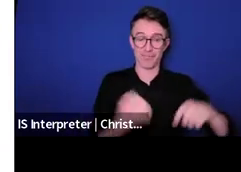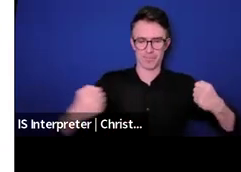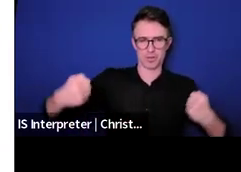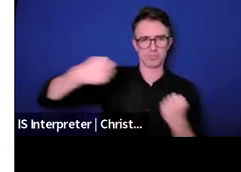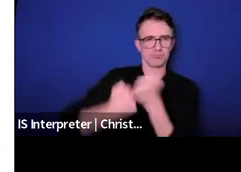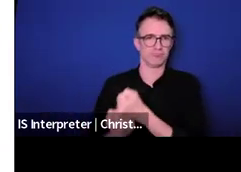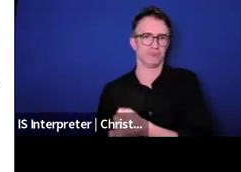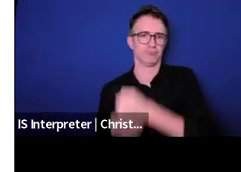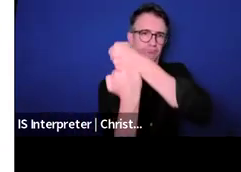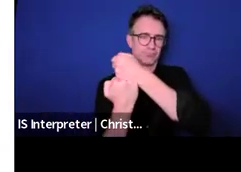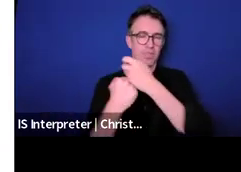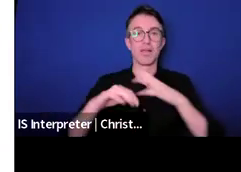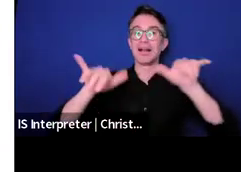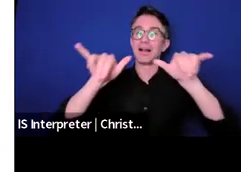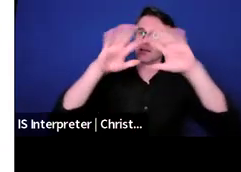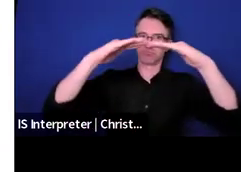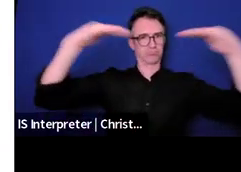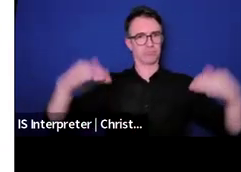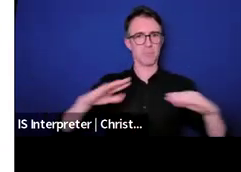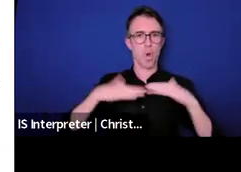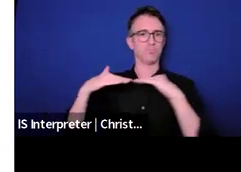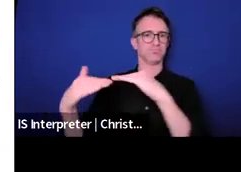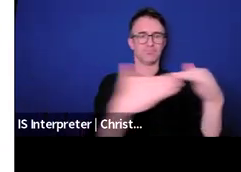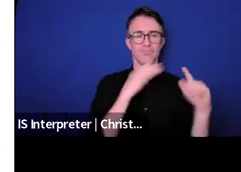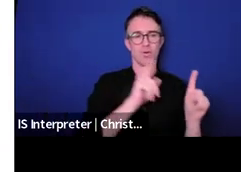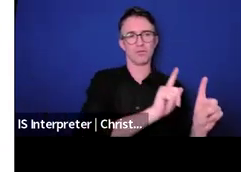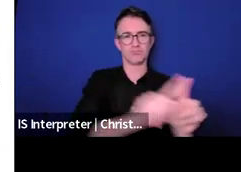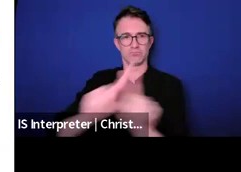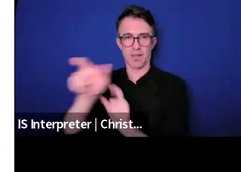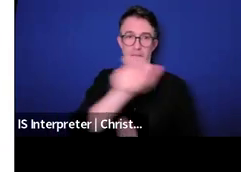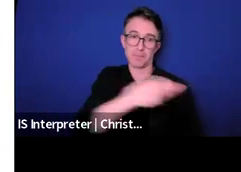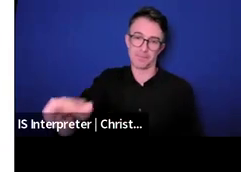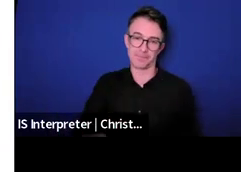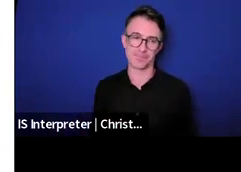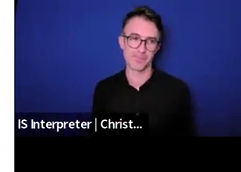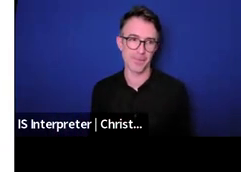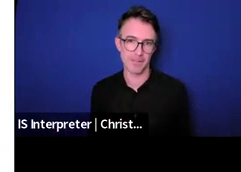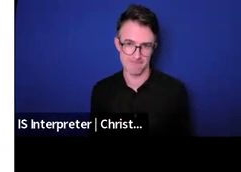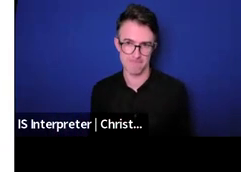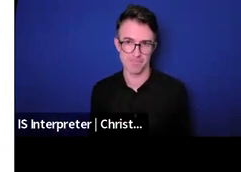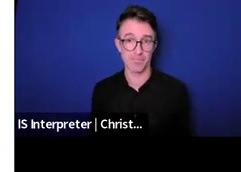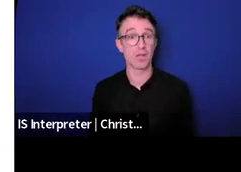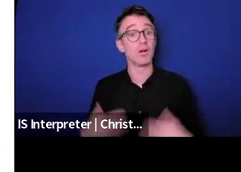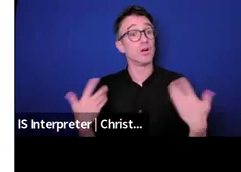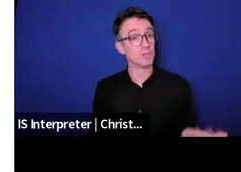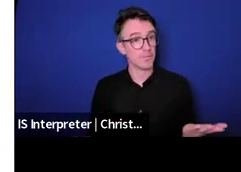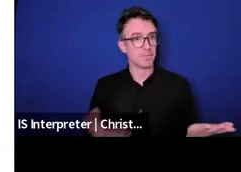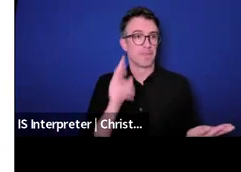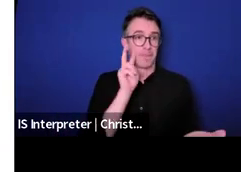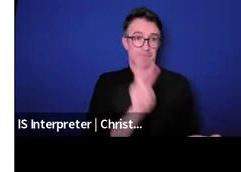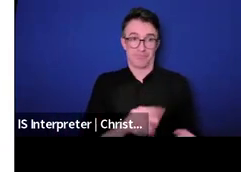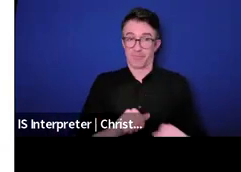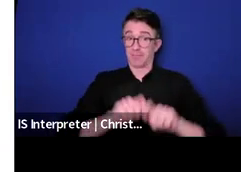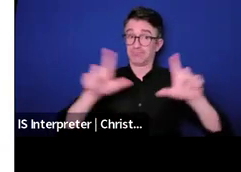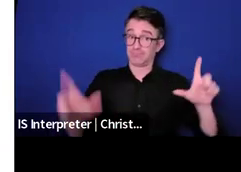support systems, given the many pieces that social protection provides. If we go to the next slide, we'll see a little bit more of those systems,